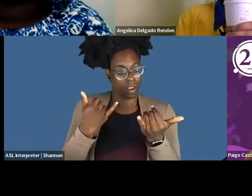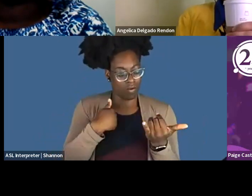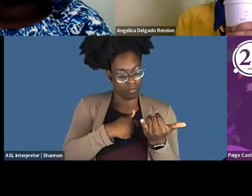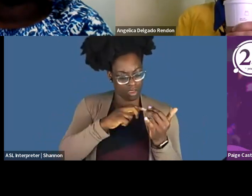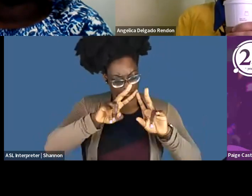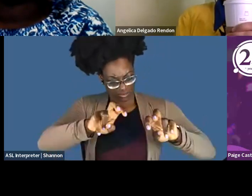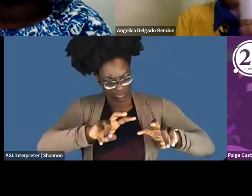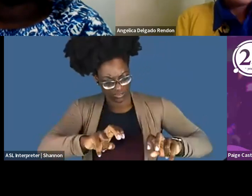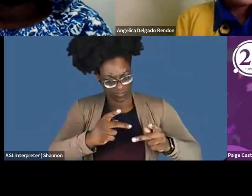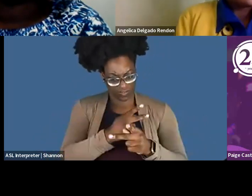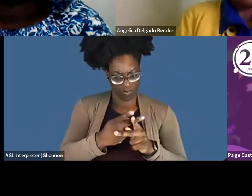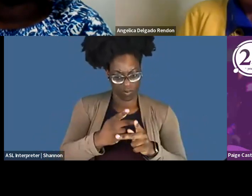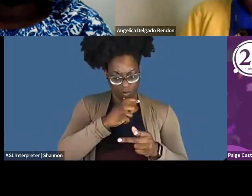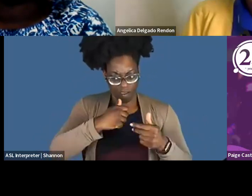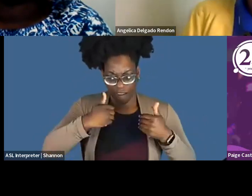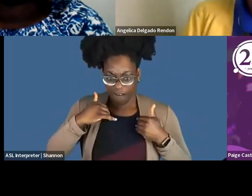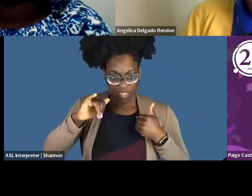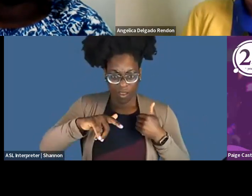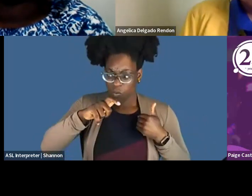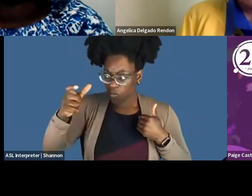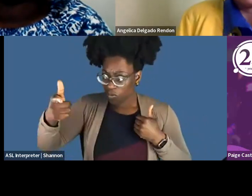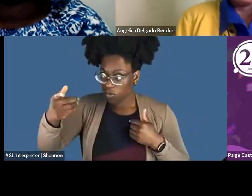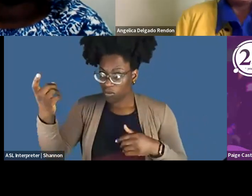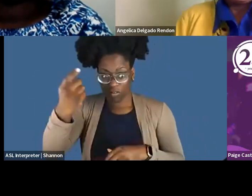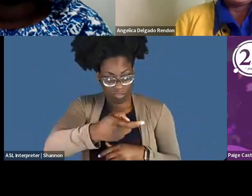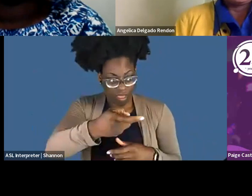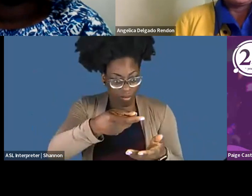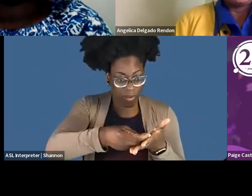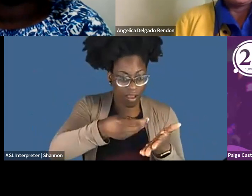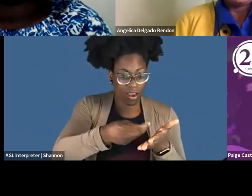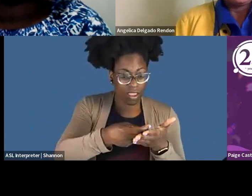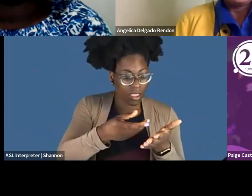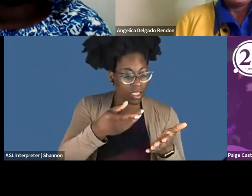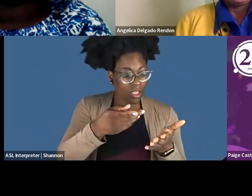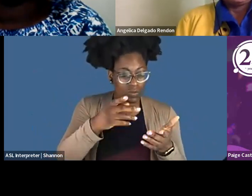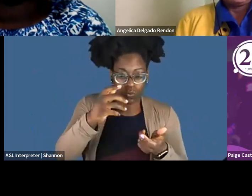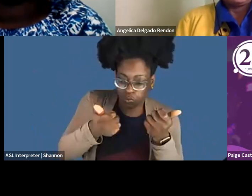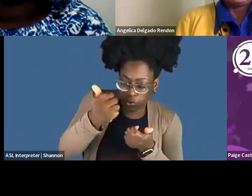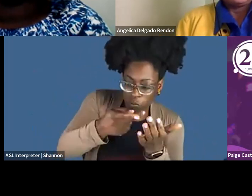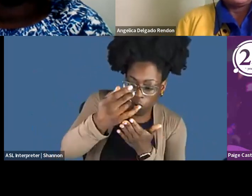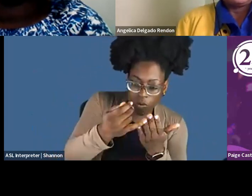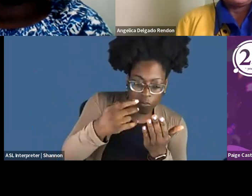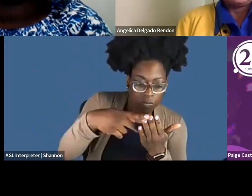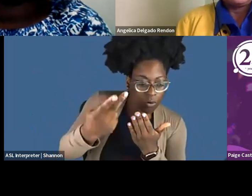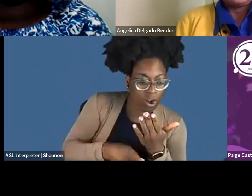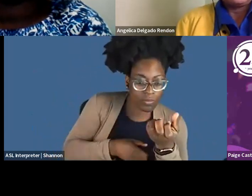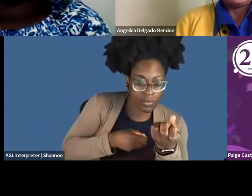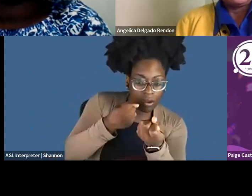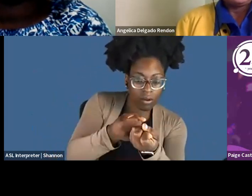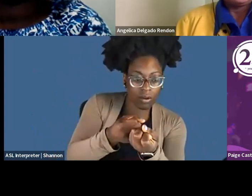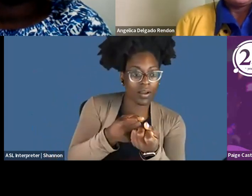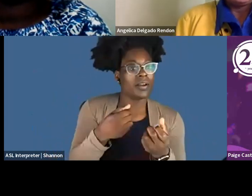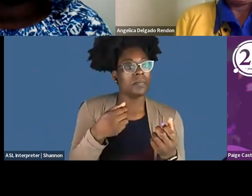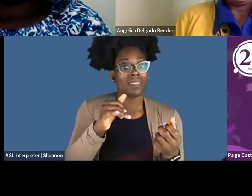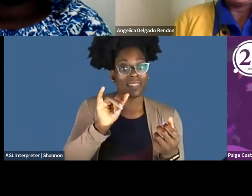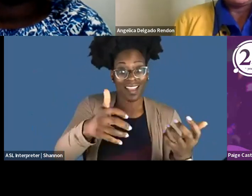equitably distributing resources to programs that matter to the community, that they say